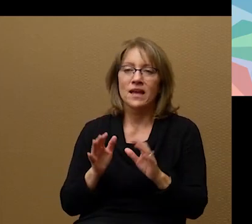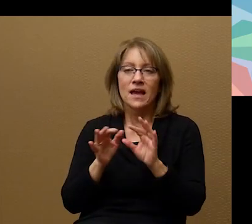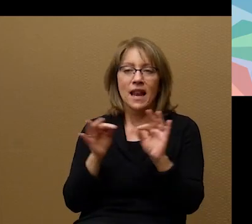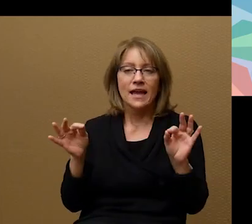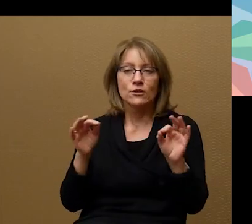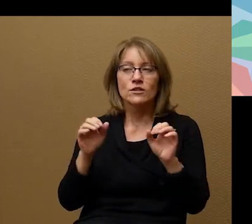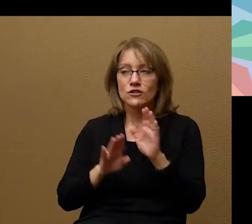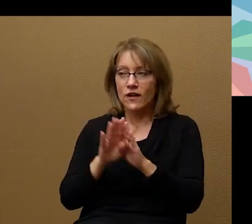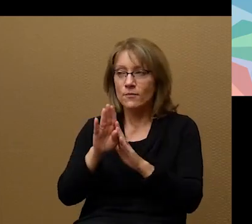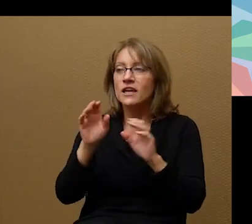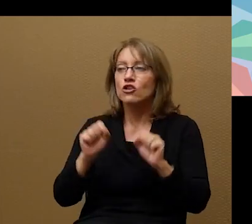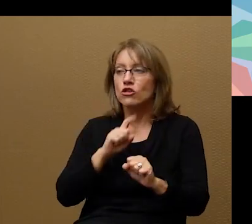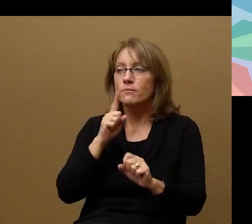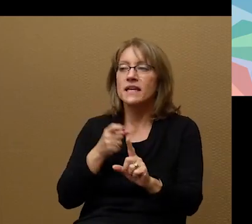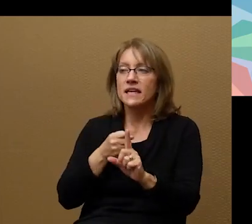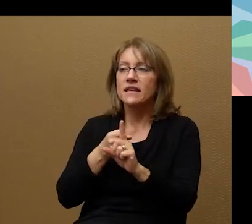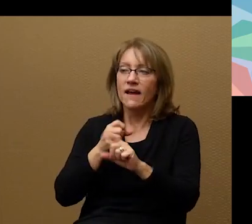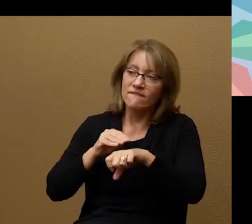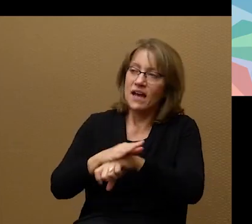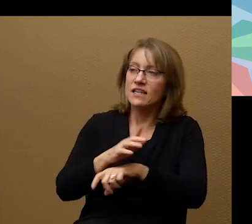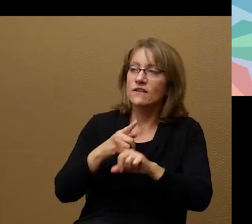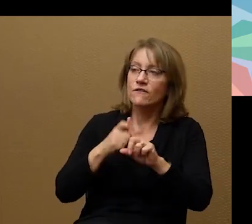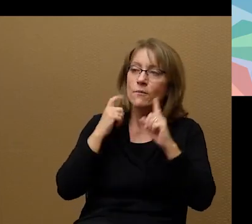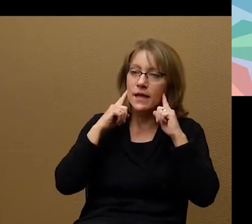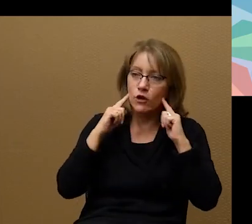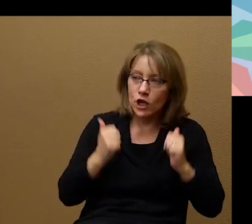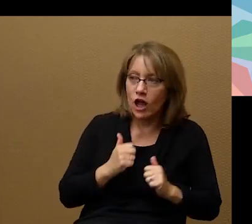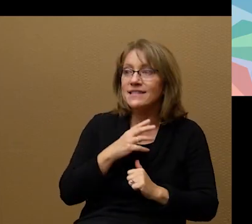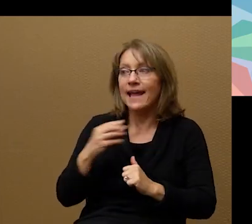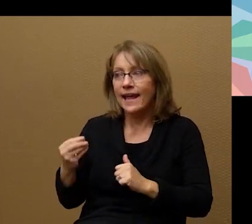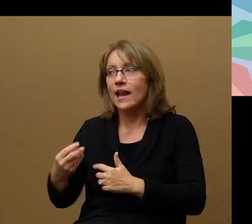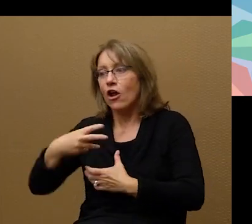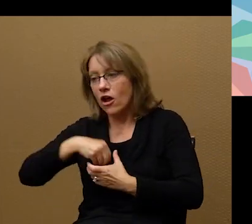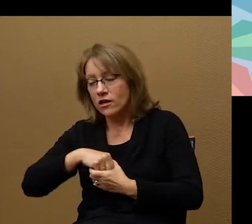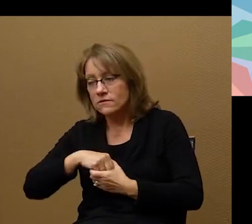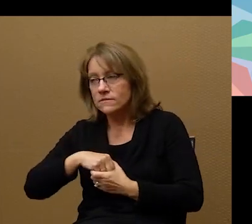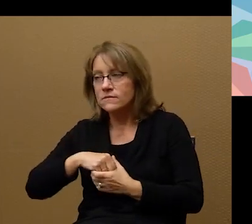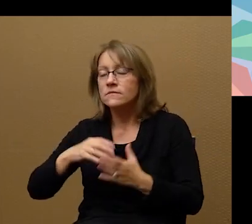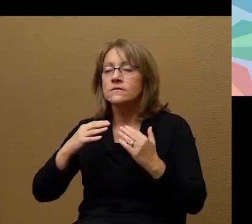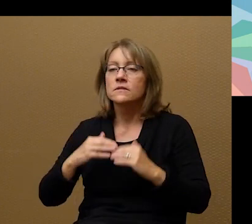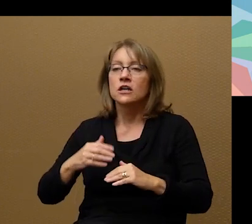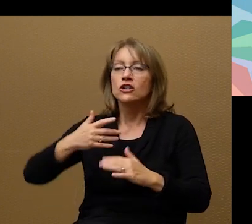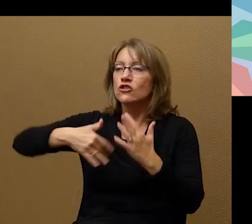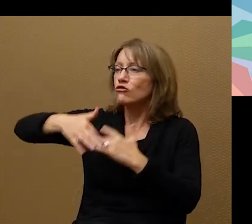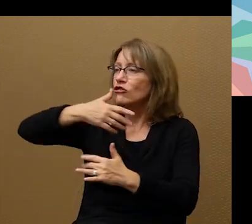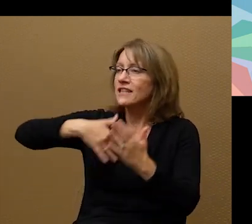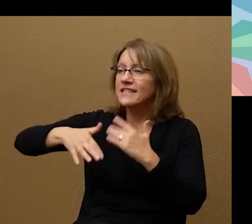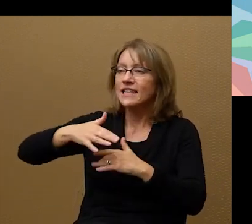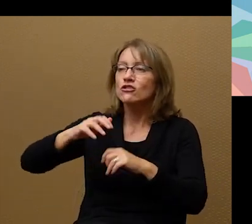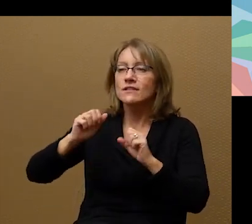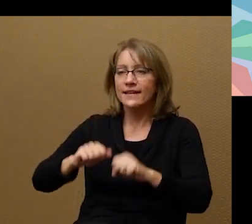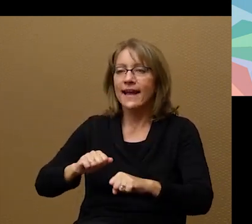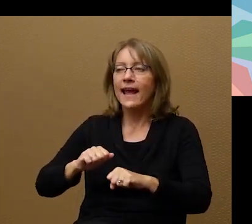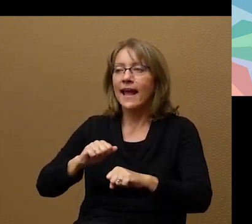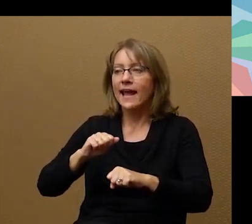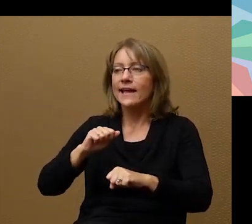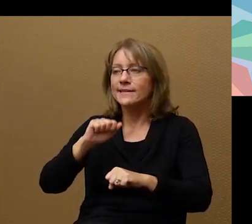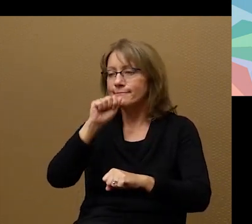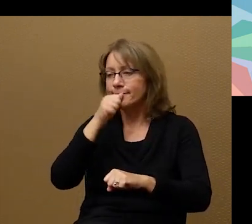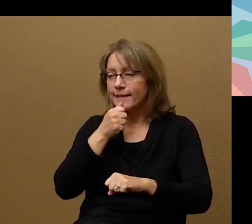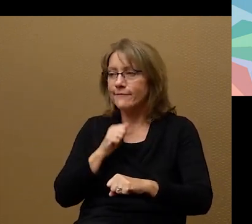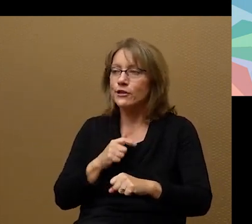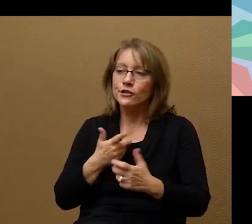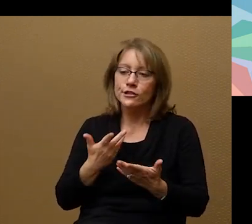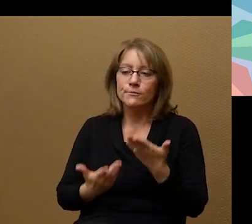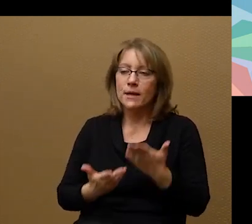through autism and hearing loss. And then socialization can be impacted, but it might be a hearing loss thing, it might